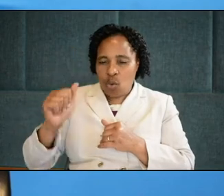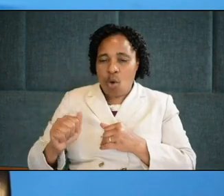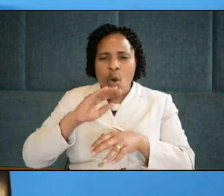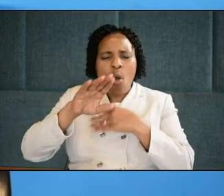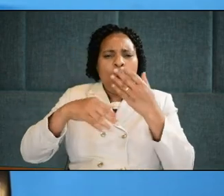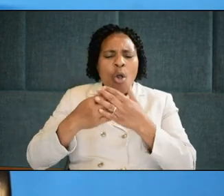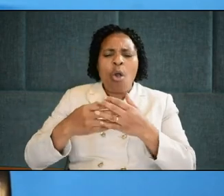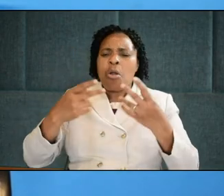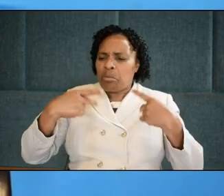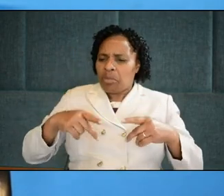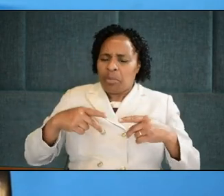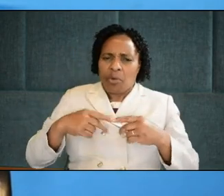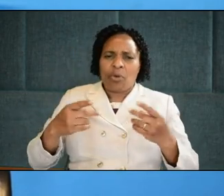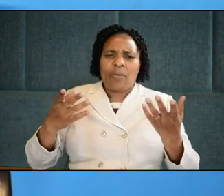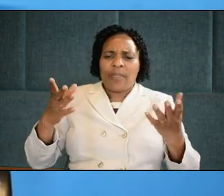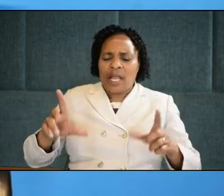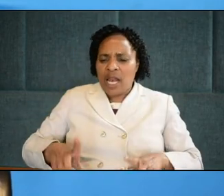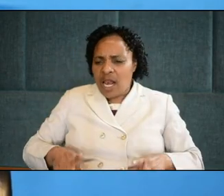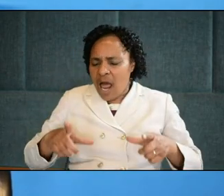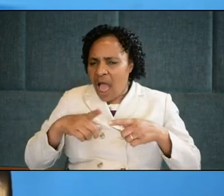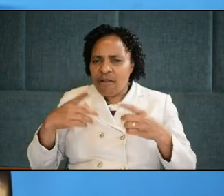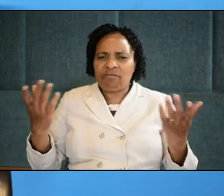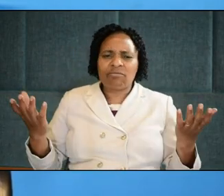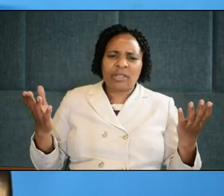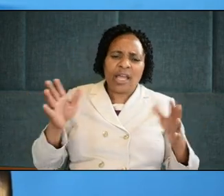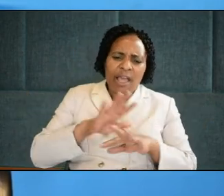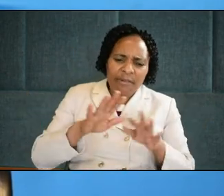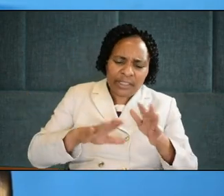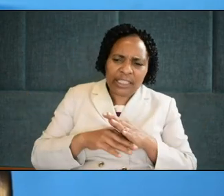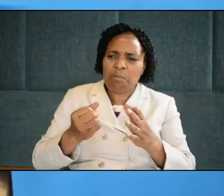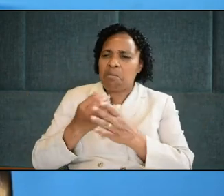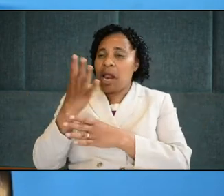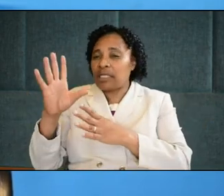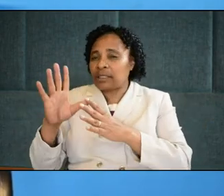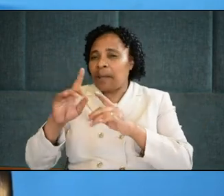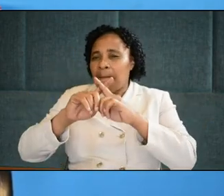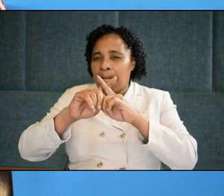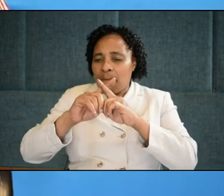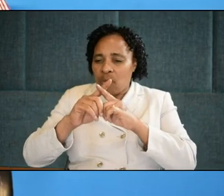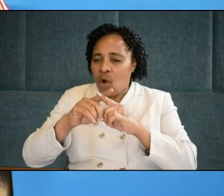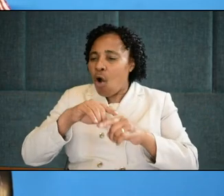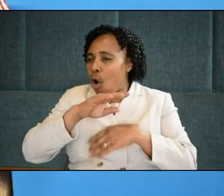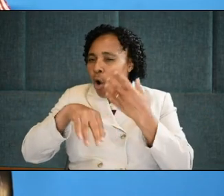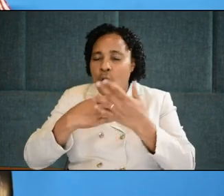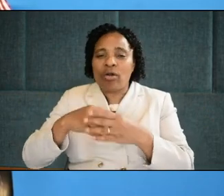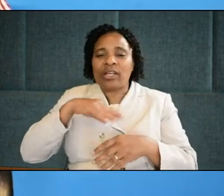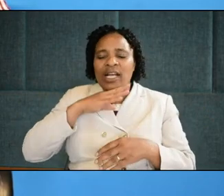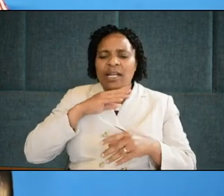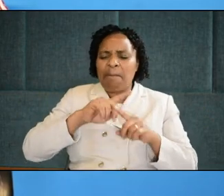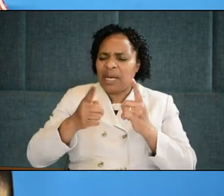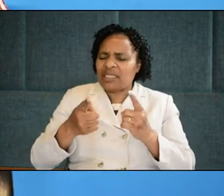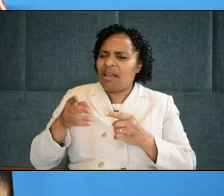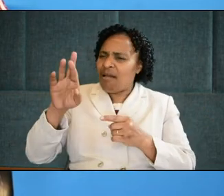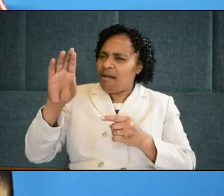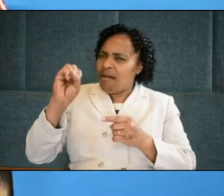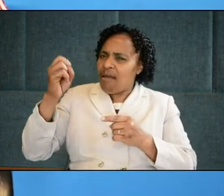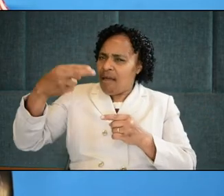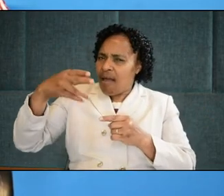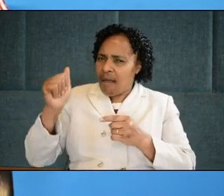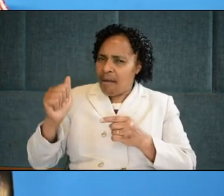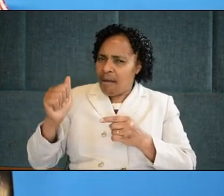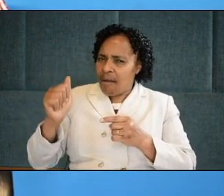the city of Jericho actually perished. But because of Rahab, she saved herself and her